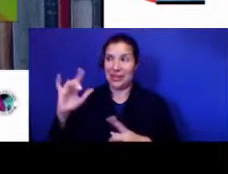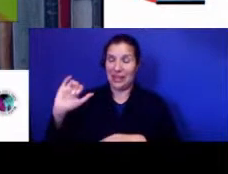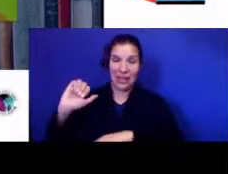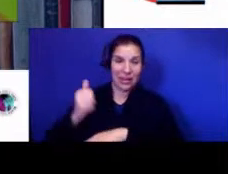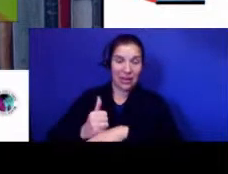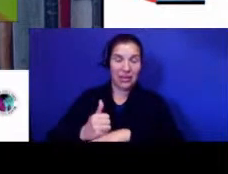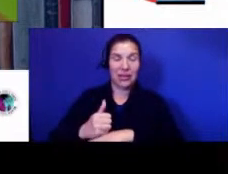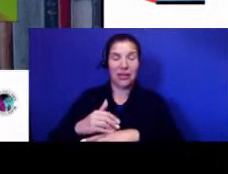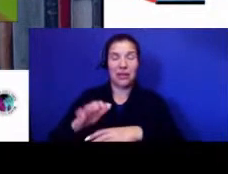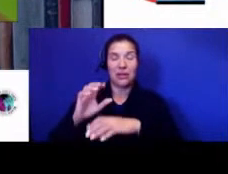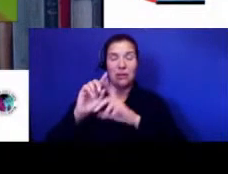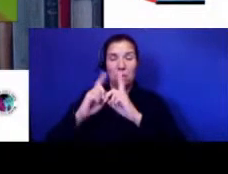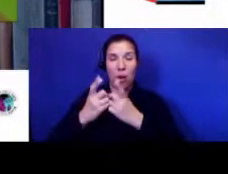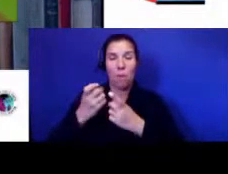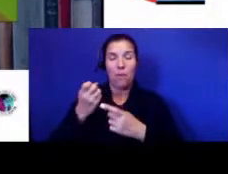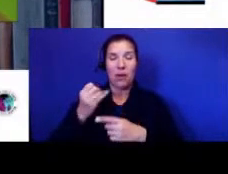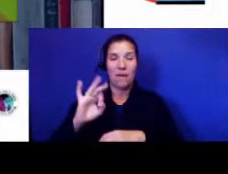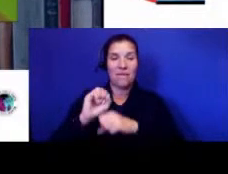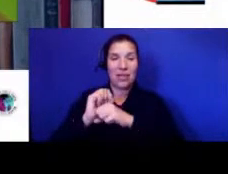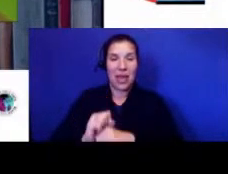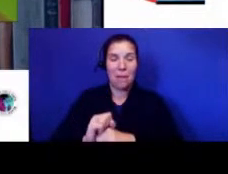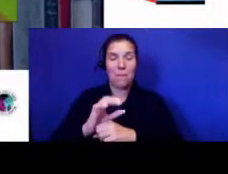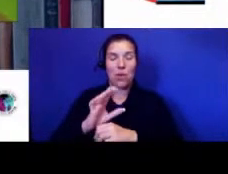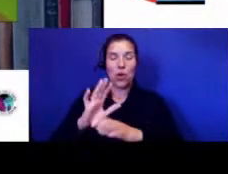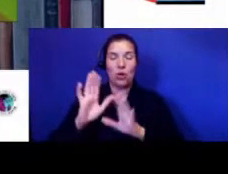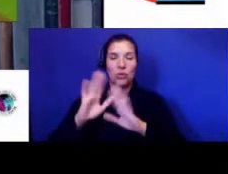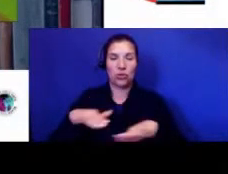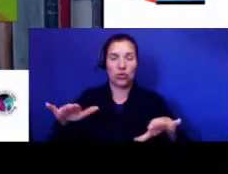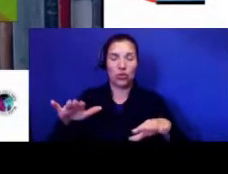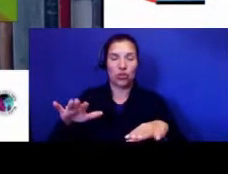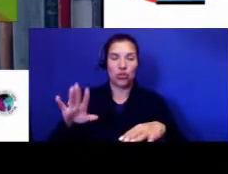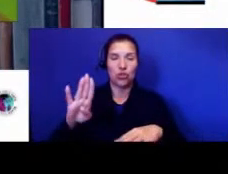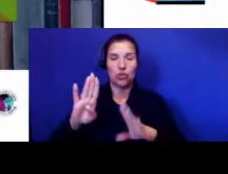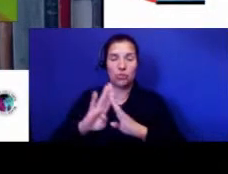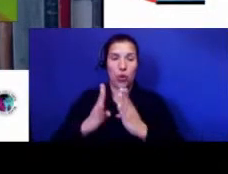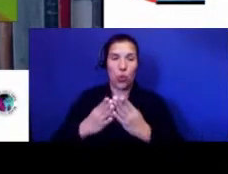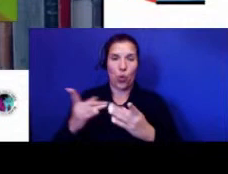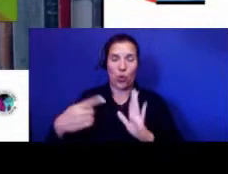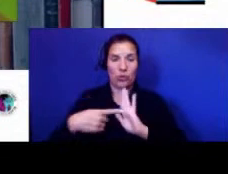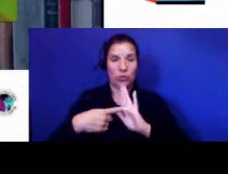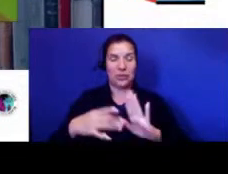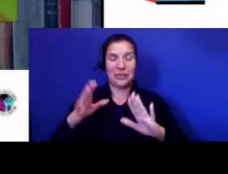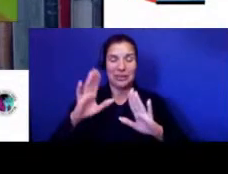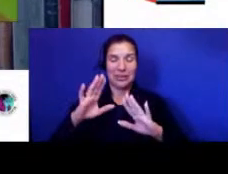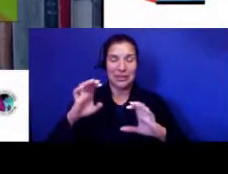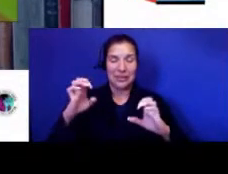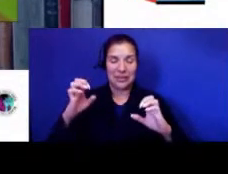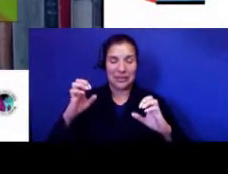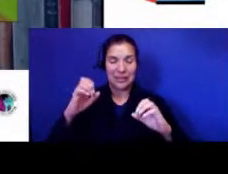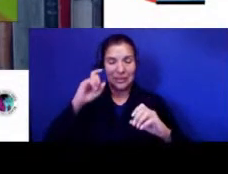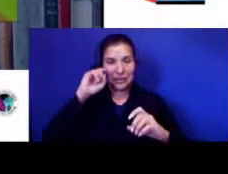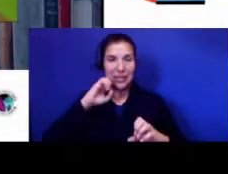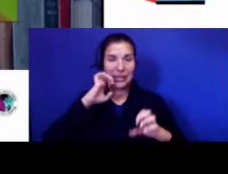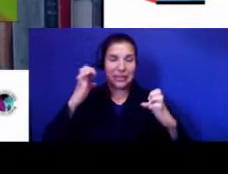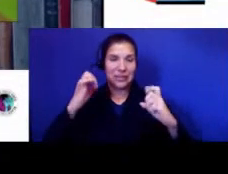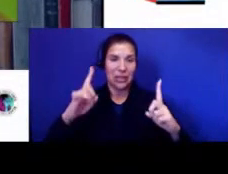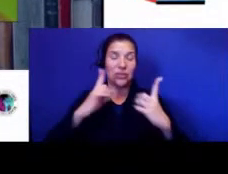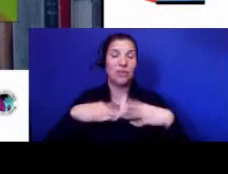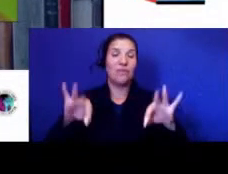Department of Labor and Children Bureau released a report suggesting that sex education was vital for the development of